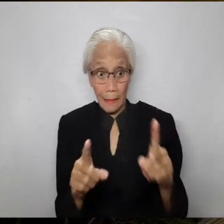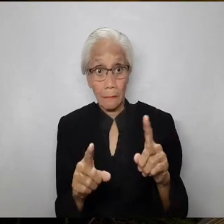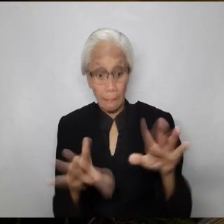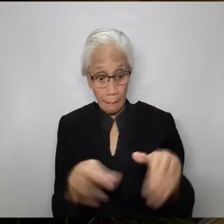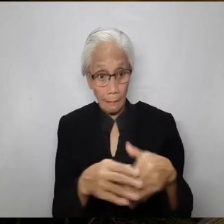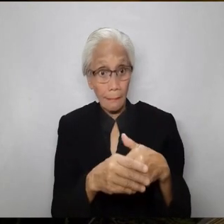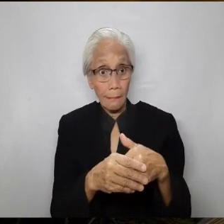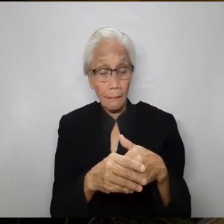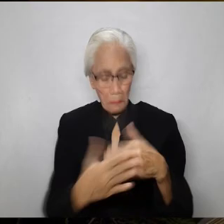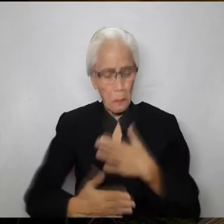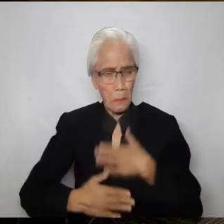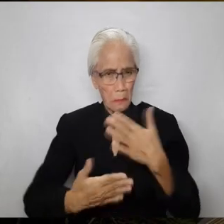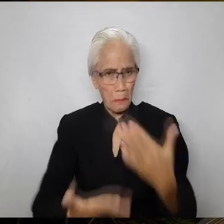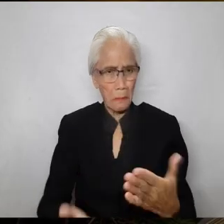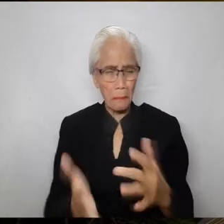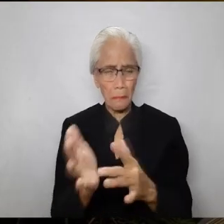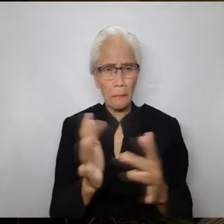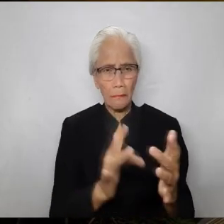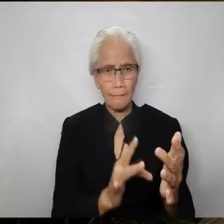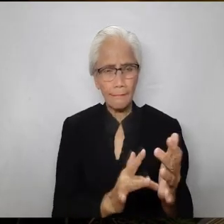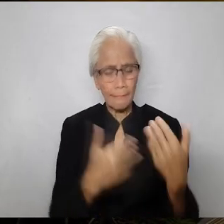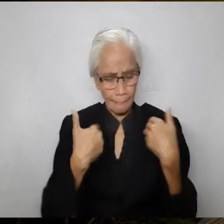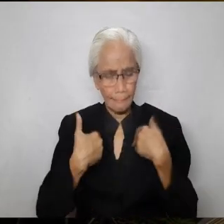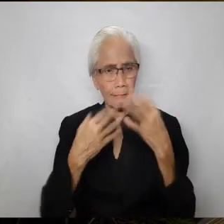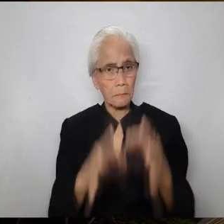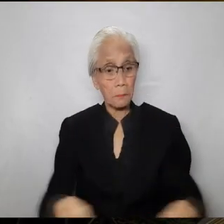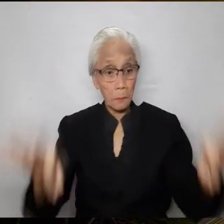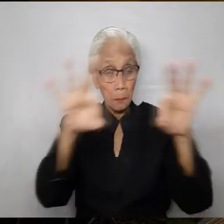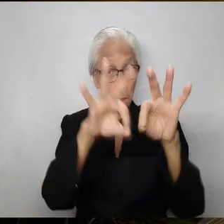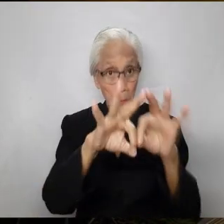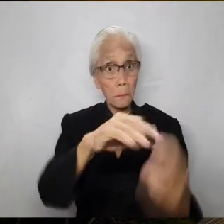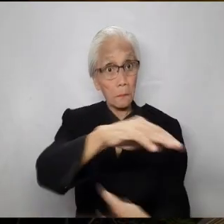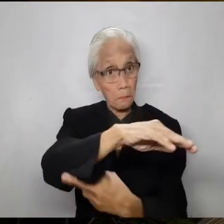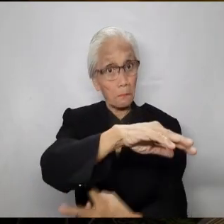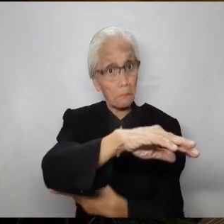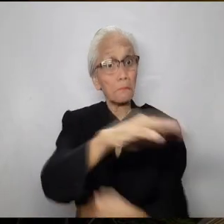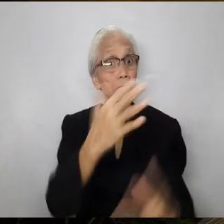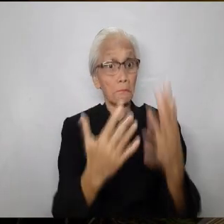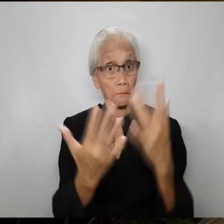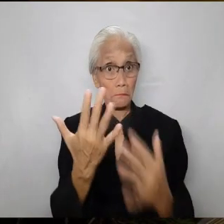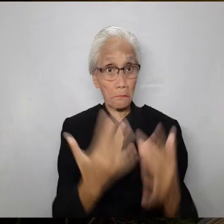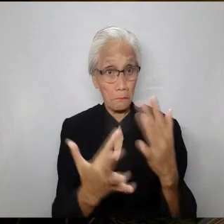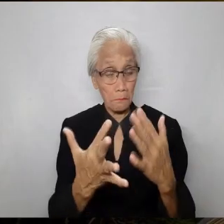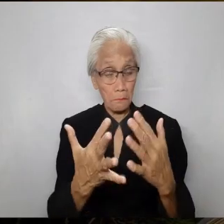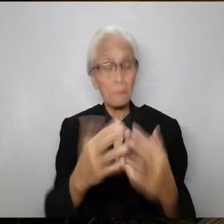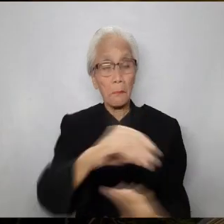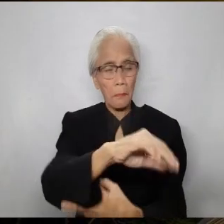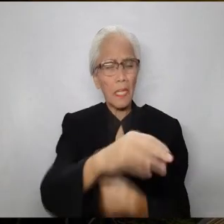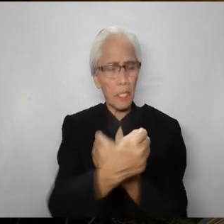But when it comes to marital commitment, Jesus hints at the most important bridge to